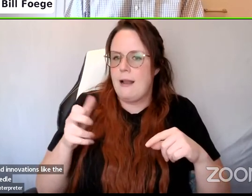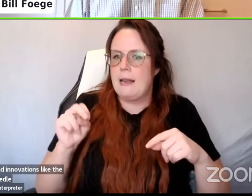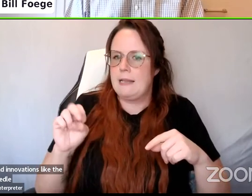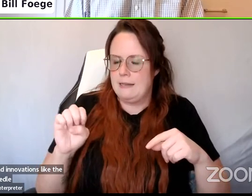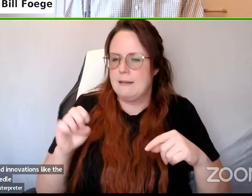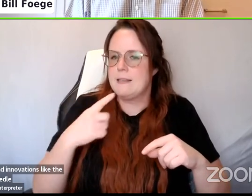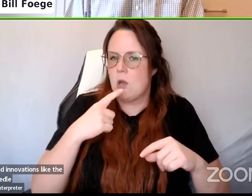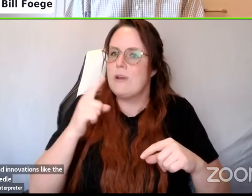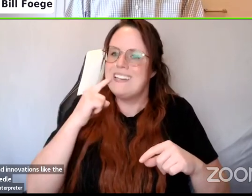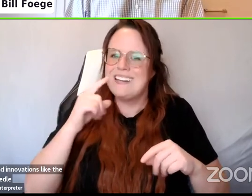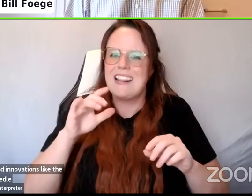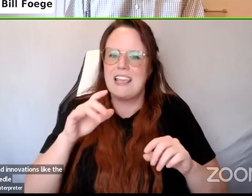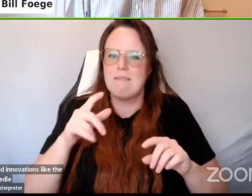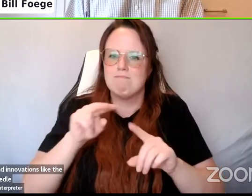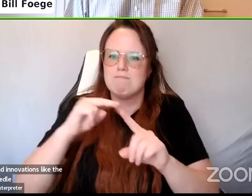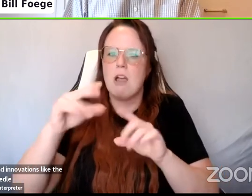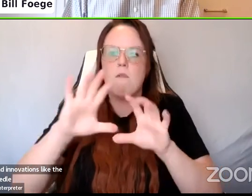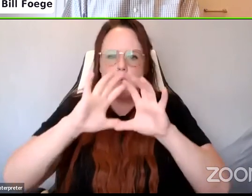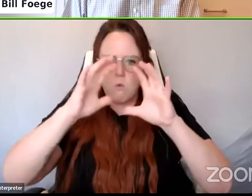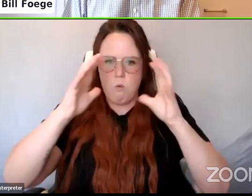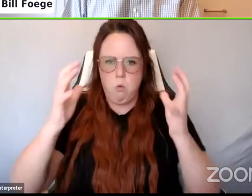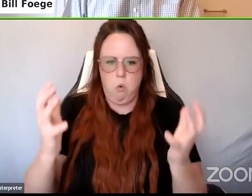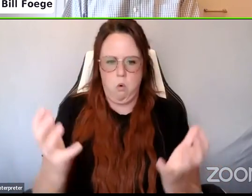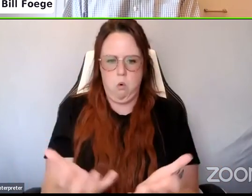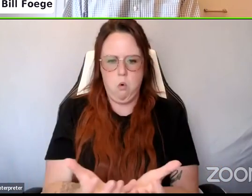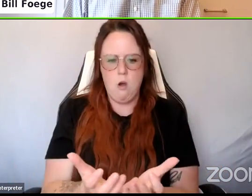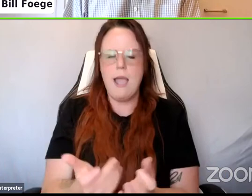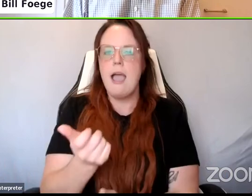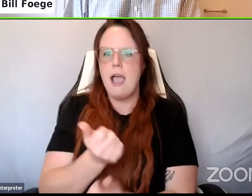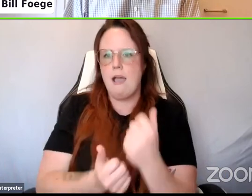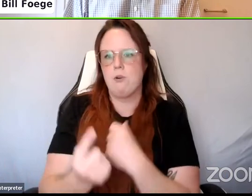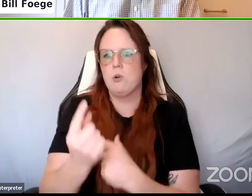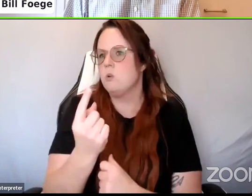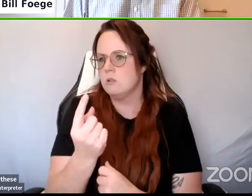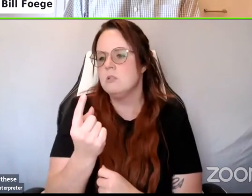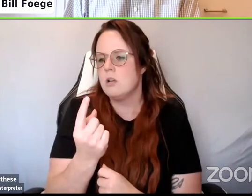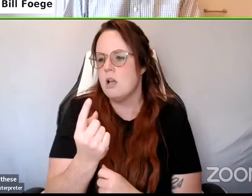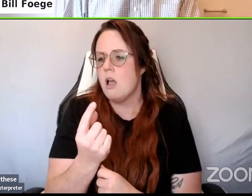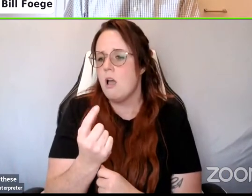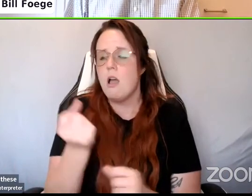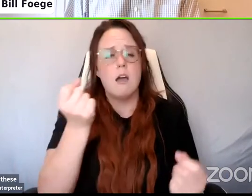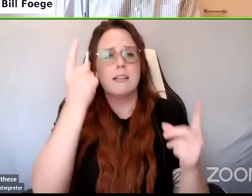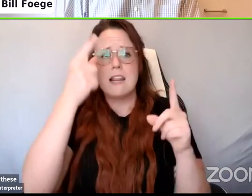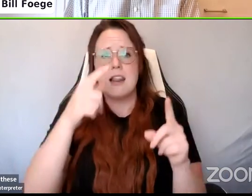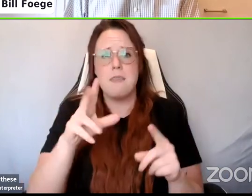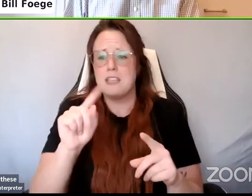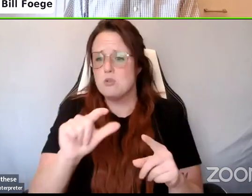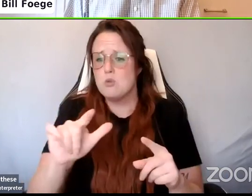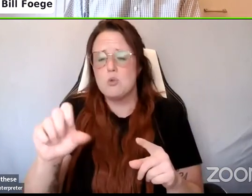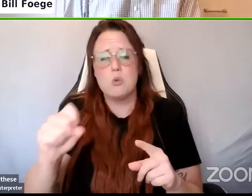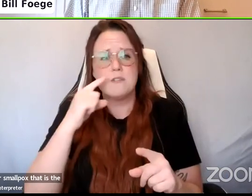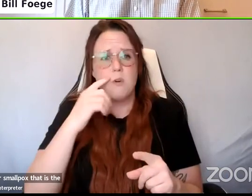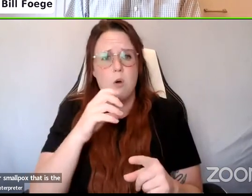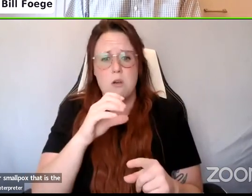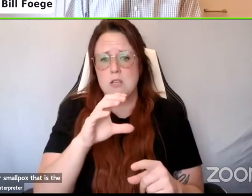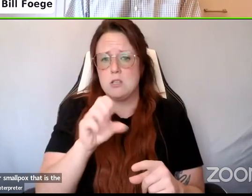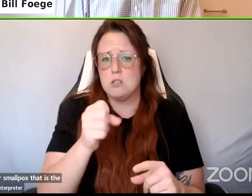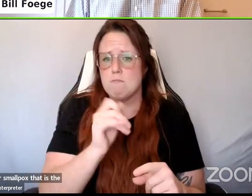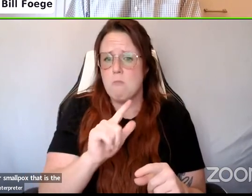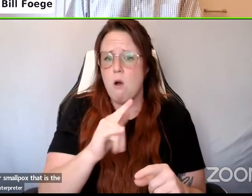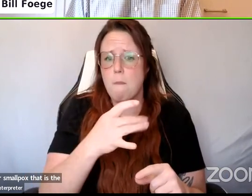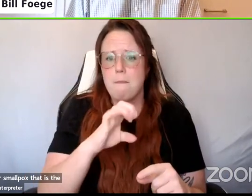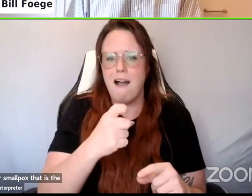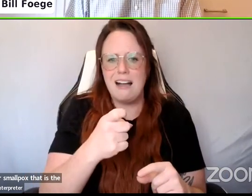globally at everyone and realize that these tools for smallpox that is the vaccine at least